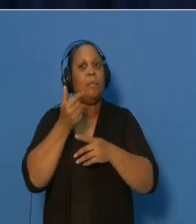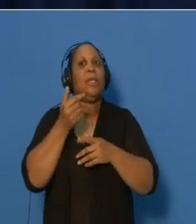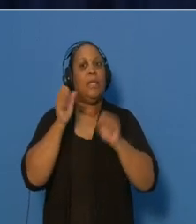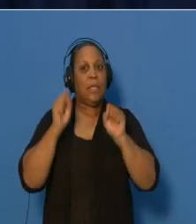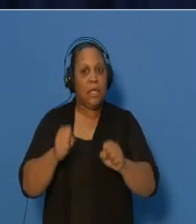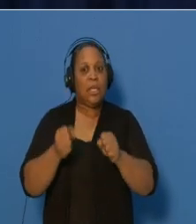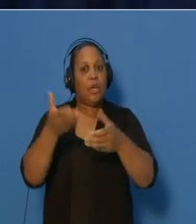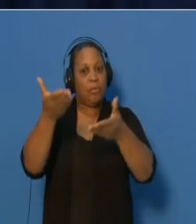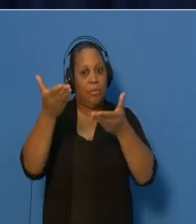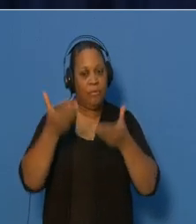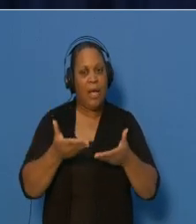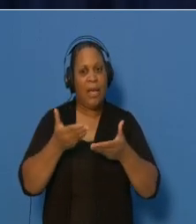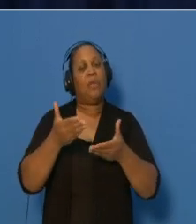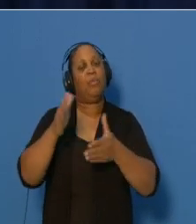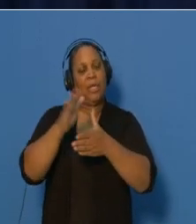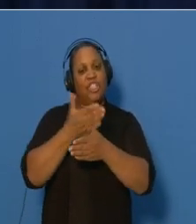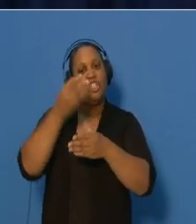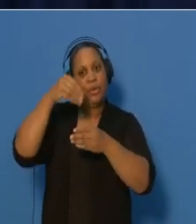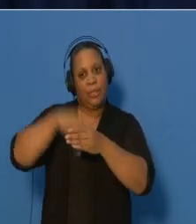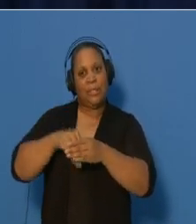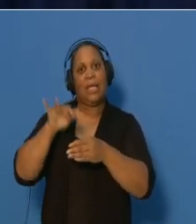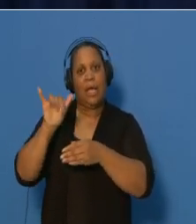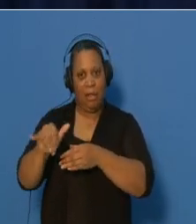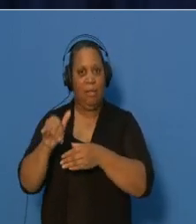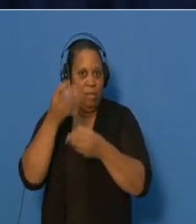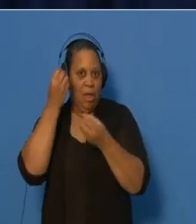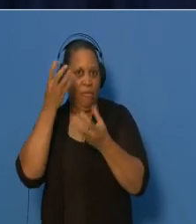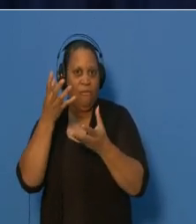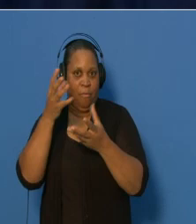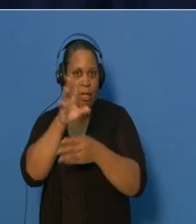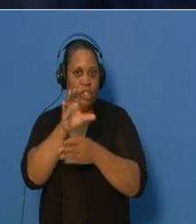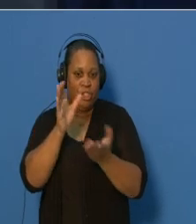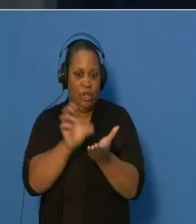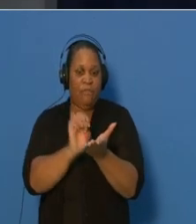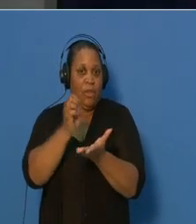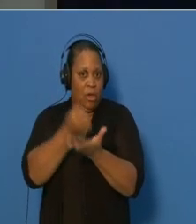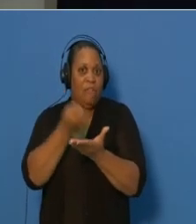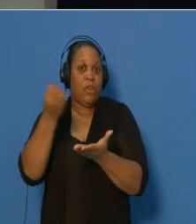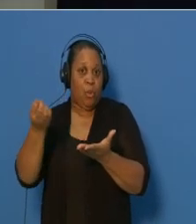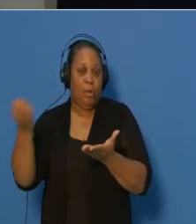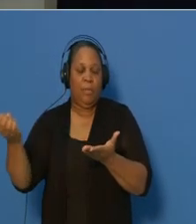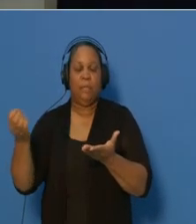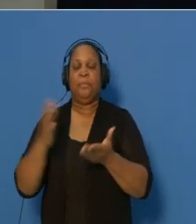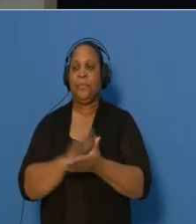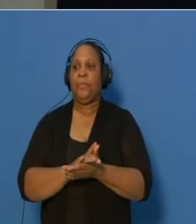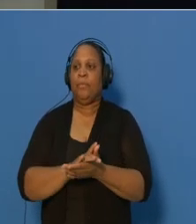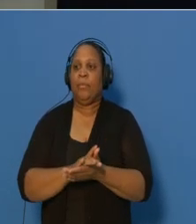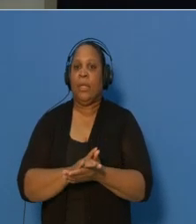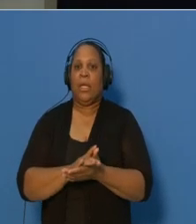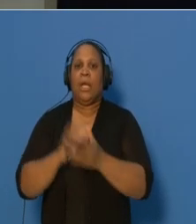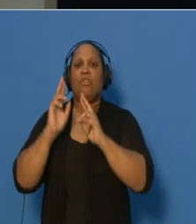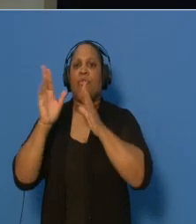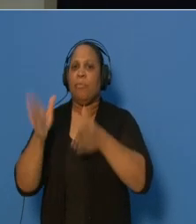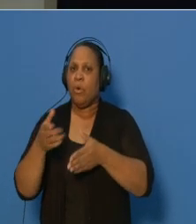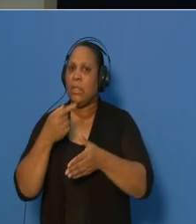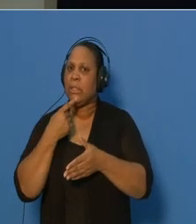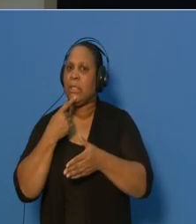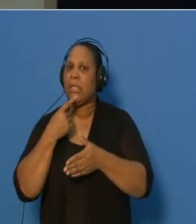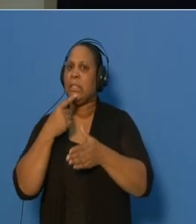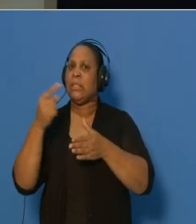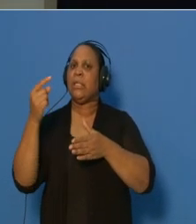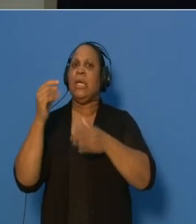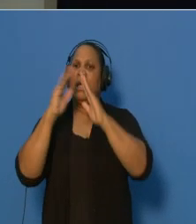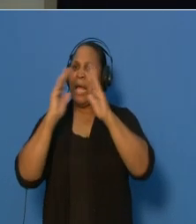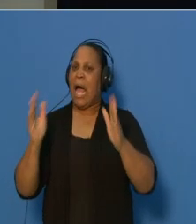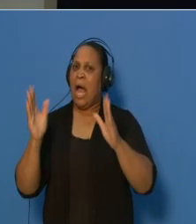happy to share inside of that particular load. Now, as this situation continues, eventually the House of Assembly and the Senate